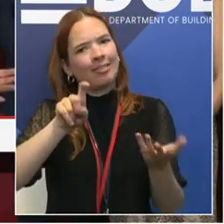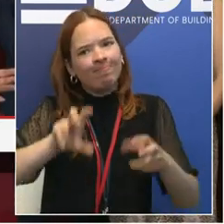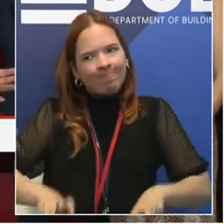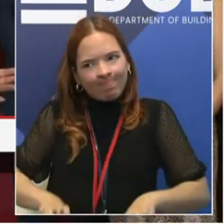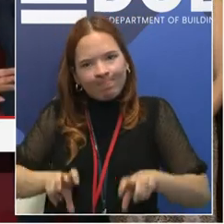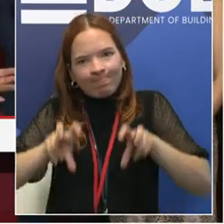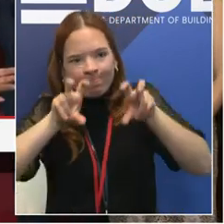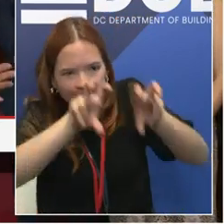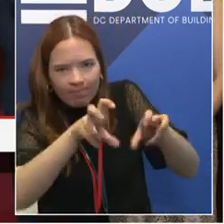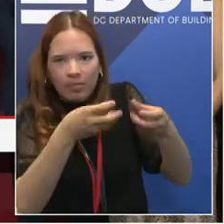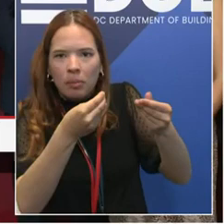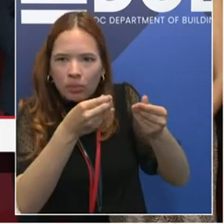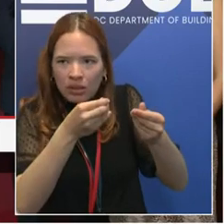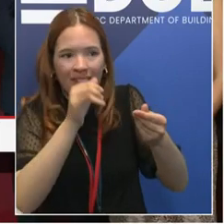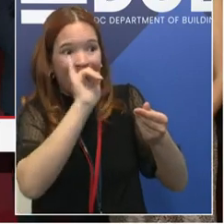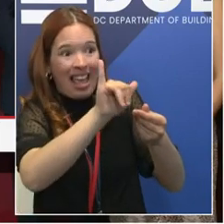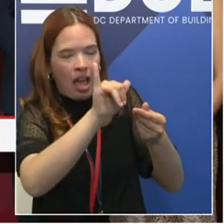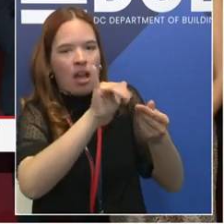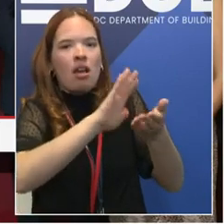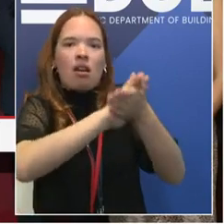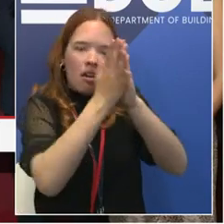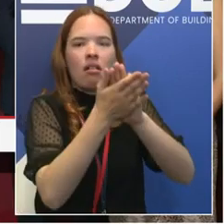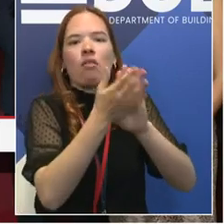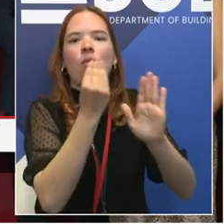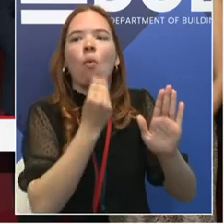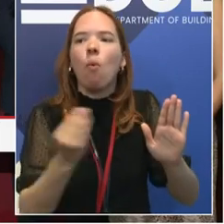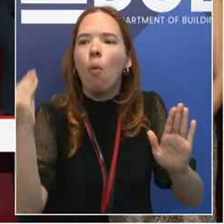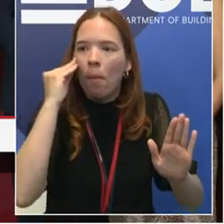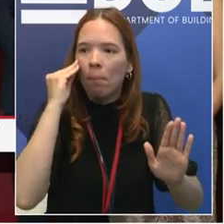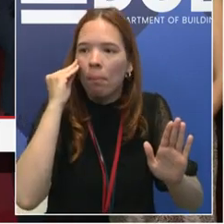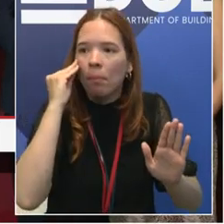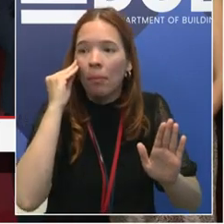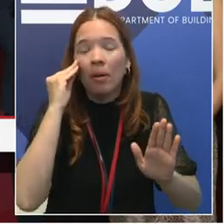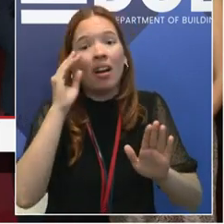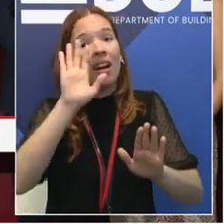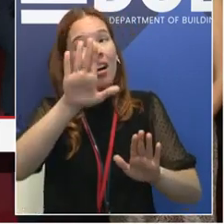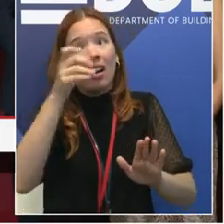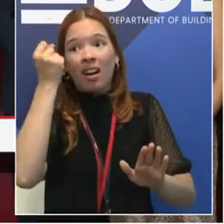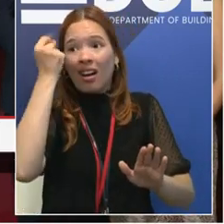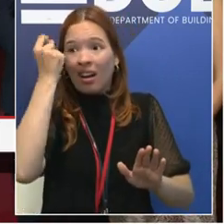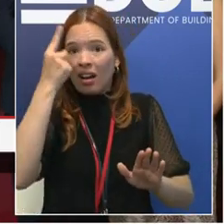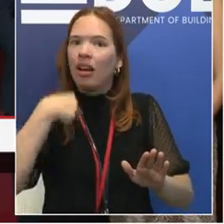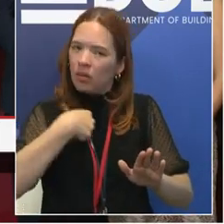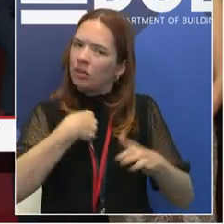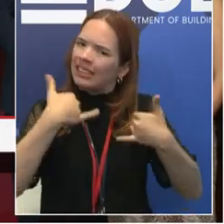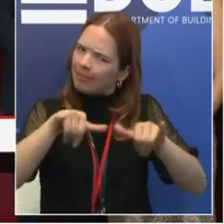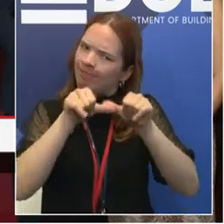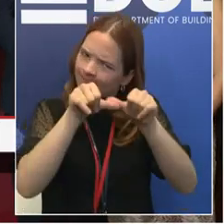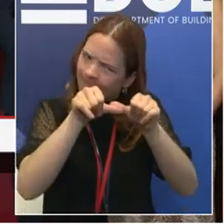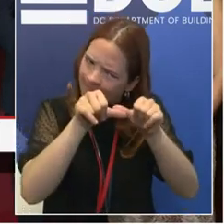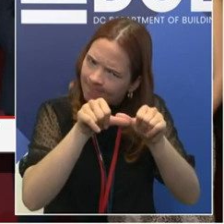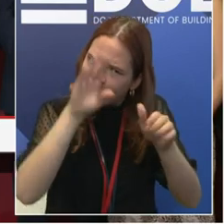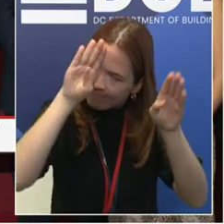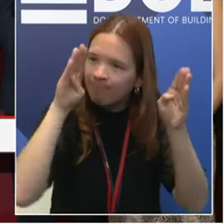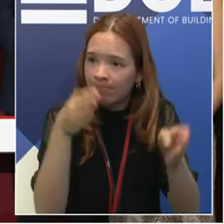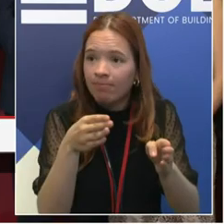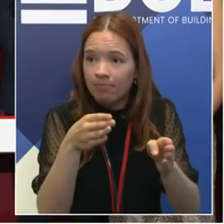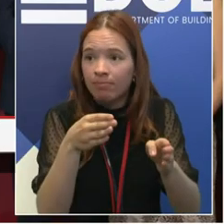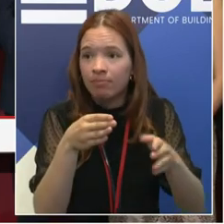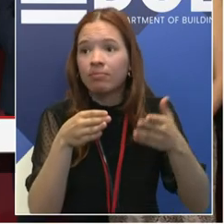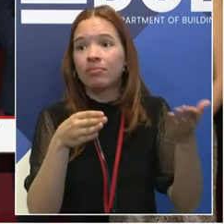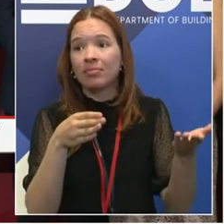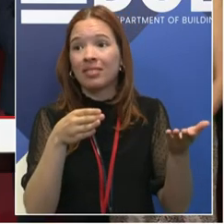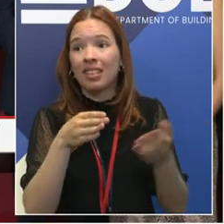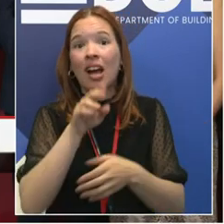homes. And we're very focused on that. So in a $20 billion budget, I don't know that I can talk in